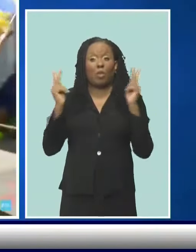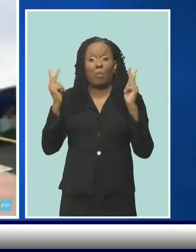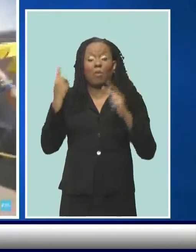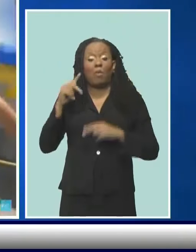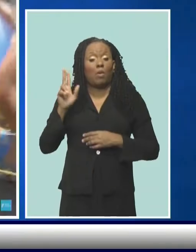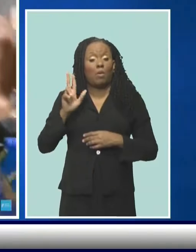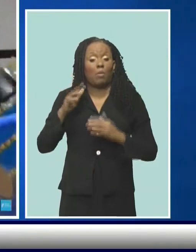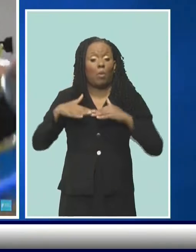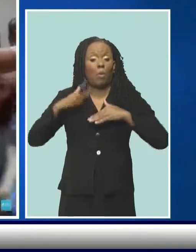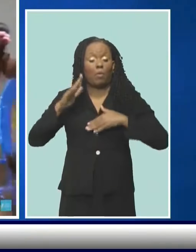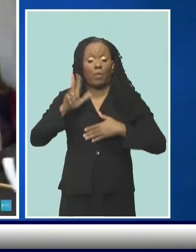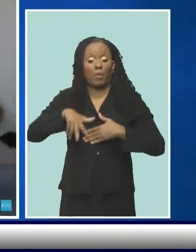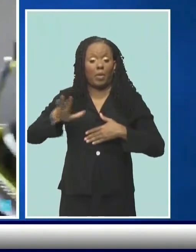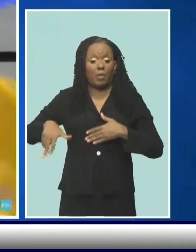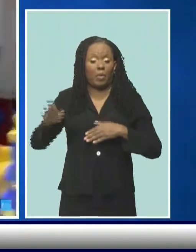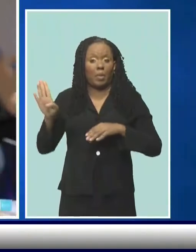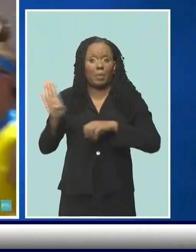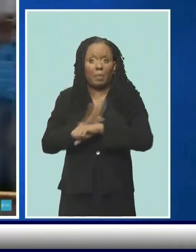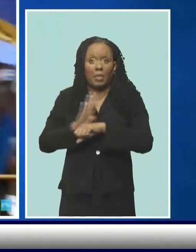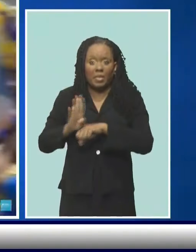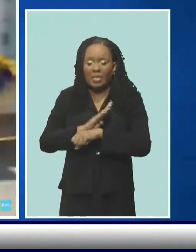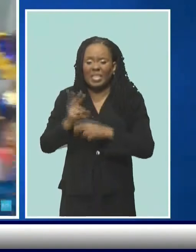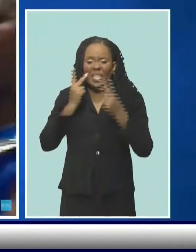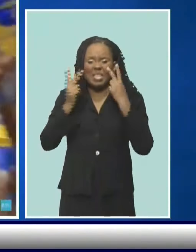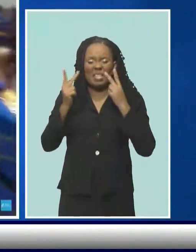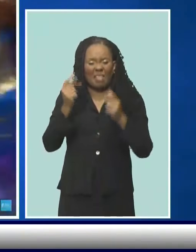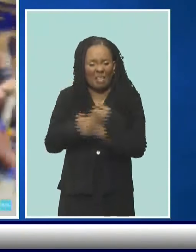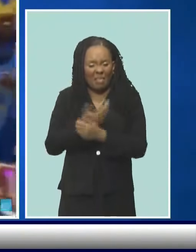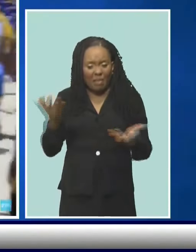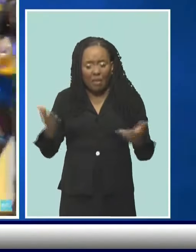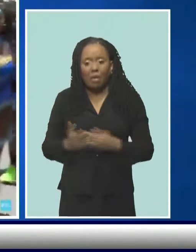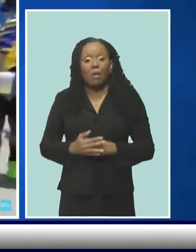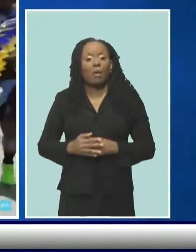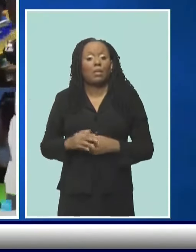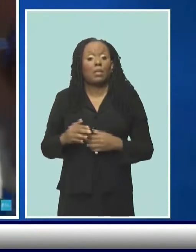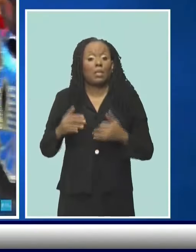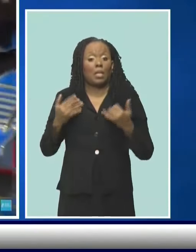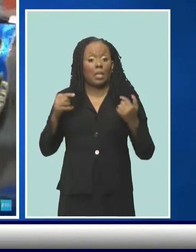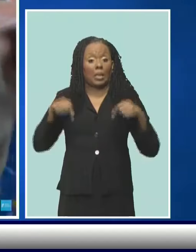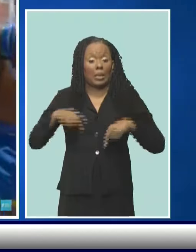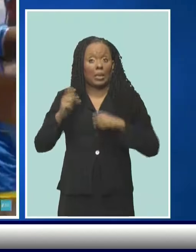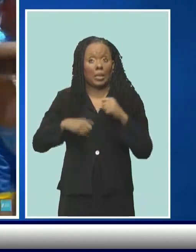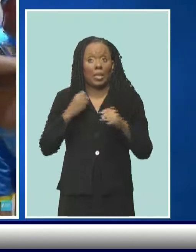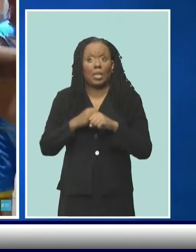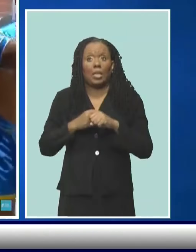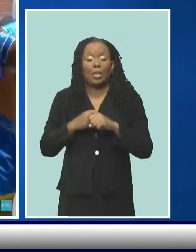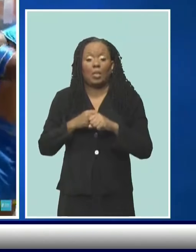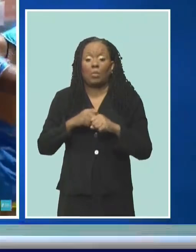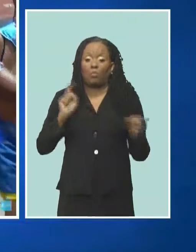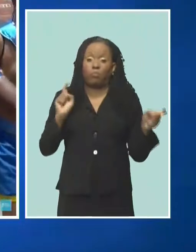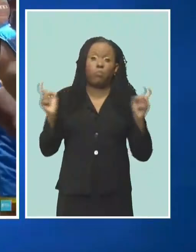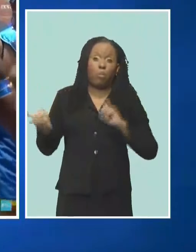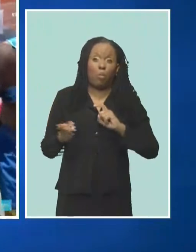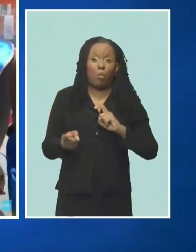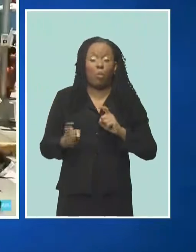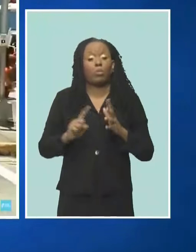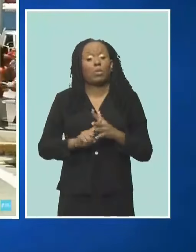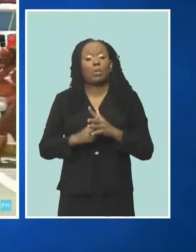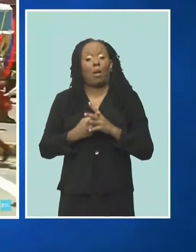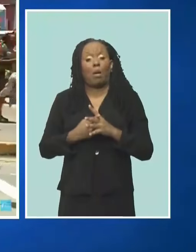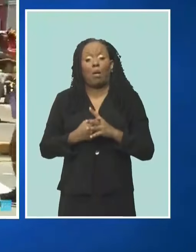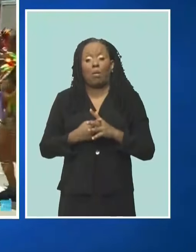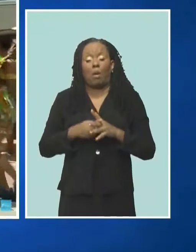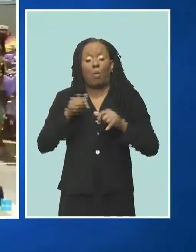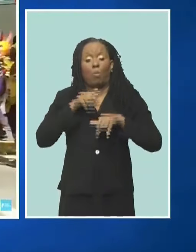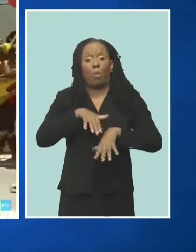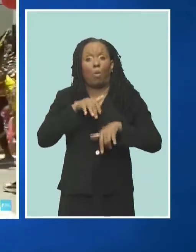various iterations of Grand Kadument. This year, one of the major changes was the starting point for the street parade, which shifted to the